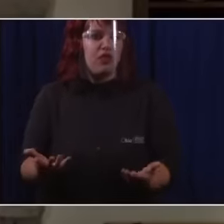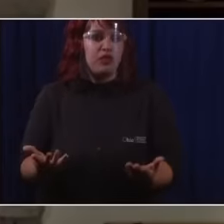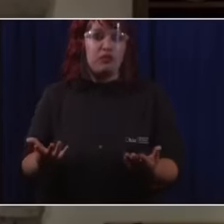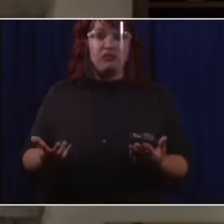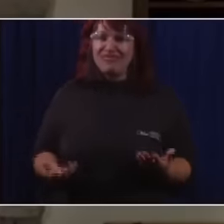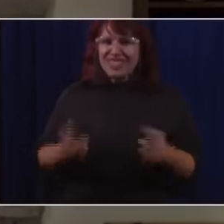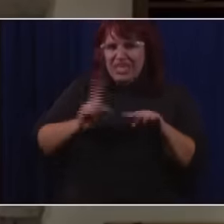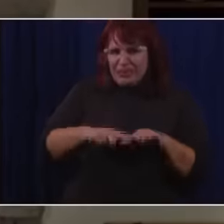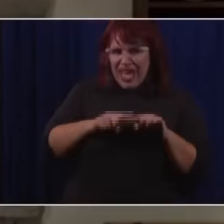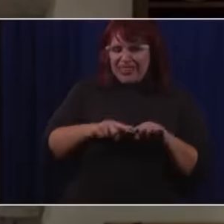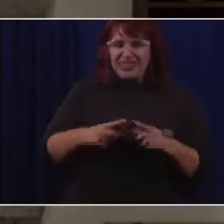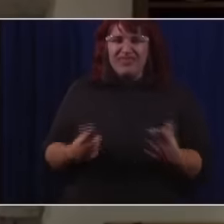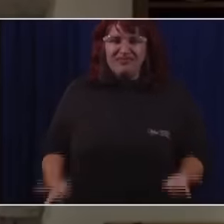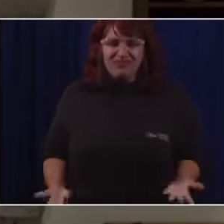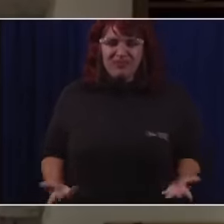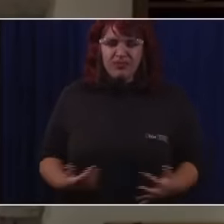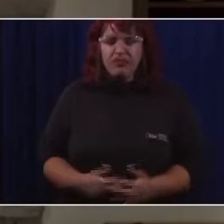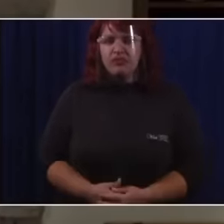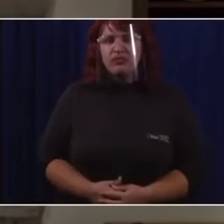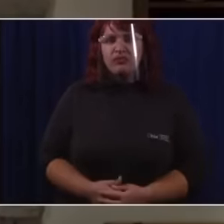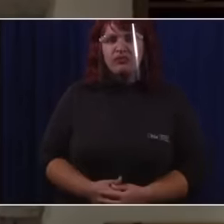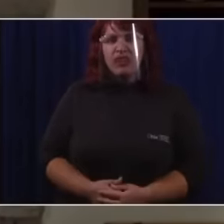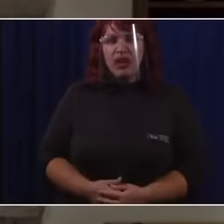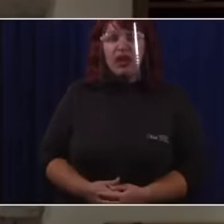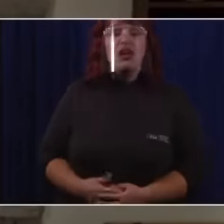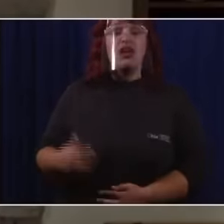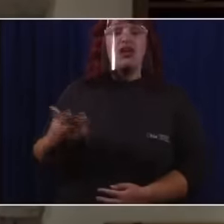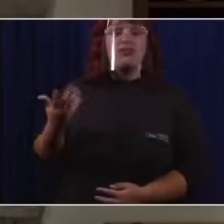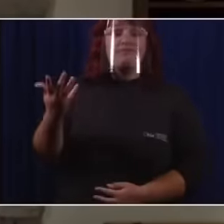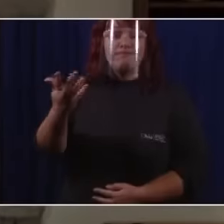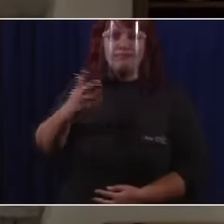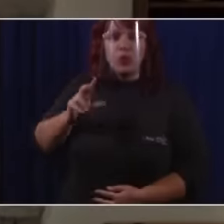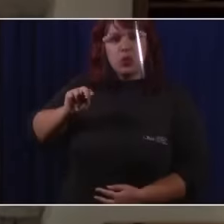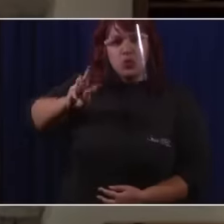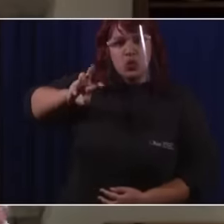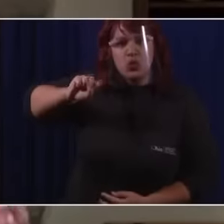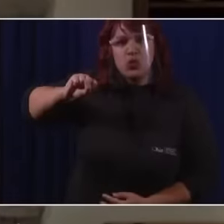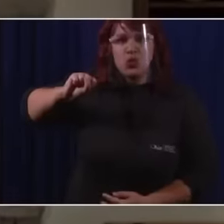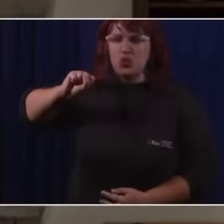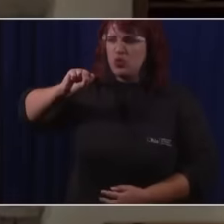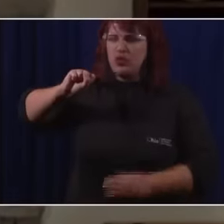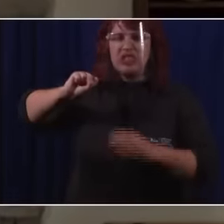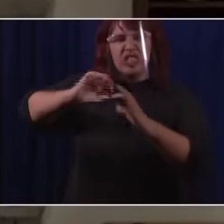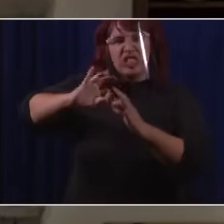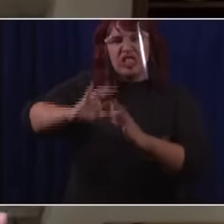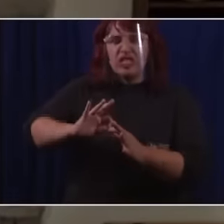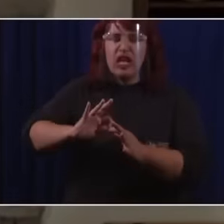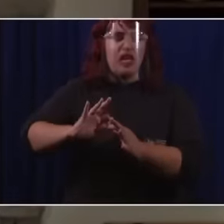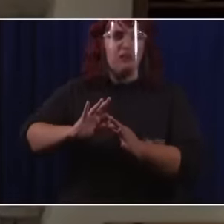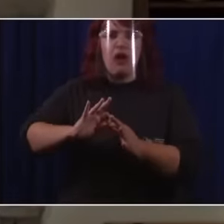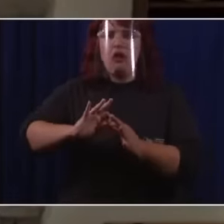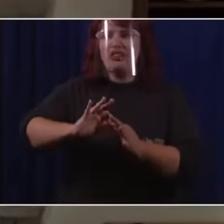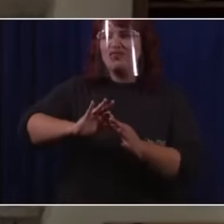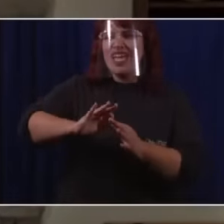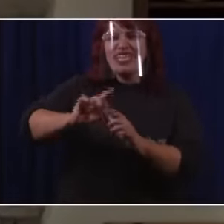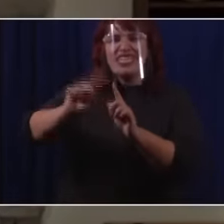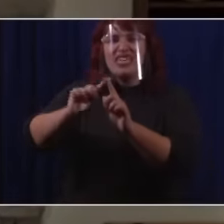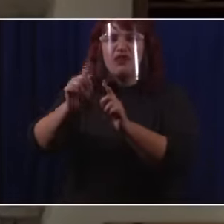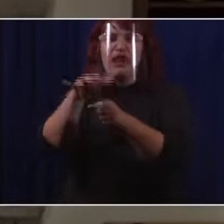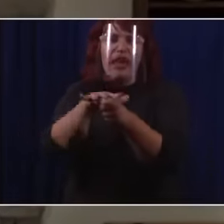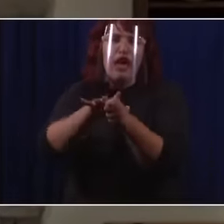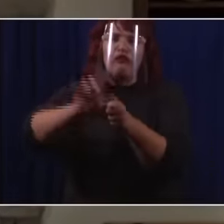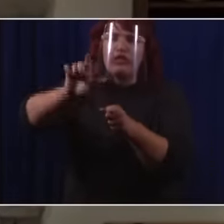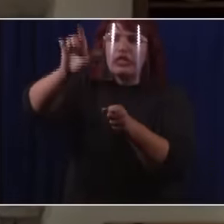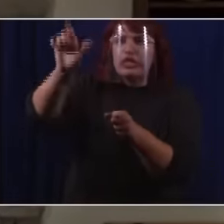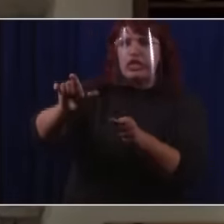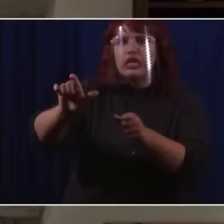what we've seen time and time again on TV, beginning in Italy and then New York and different places. We don't want to be that. We have avoided